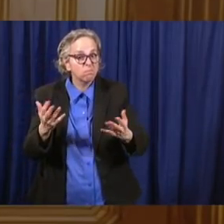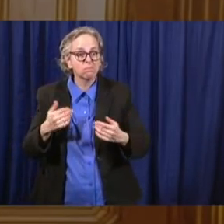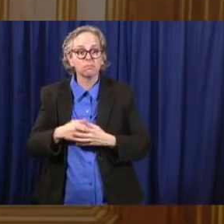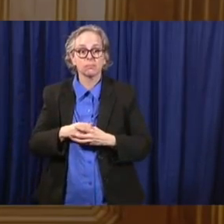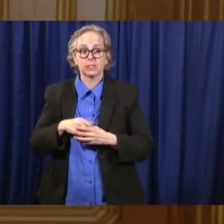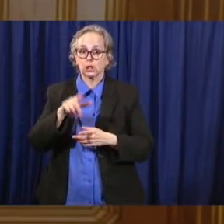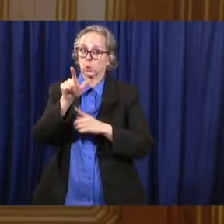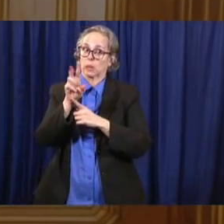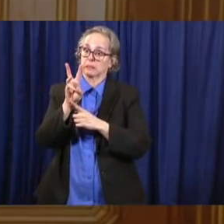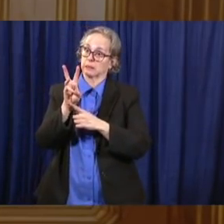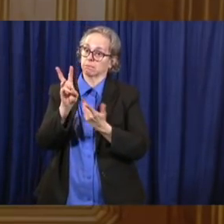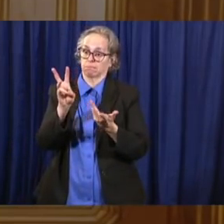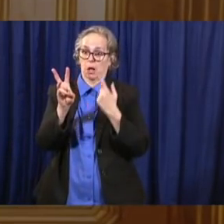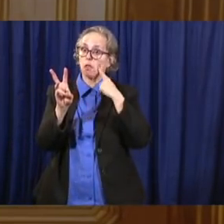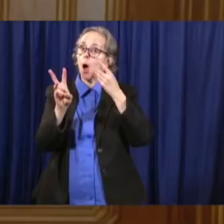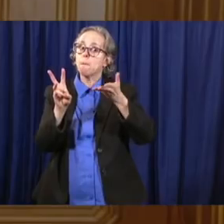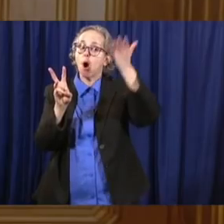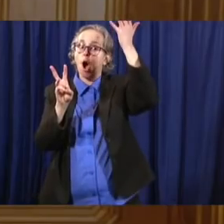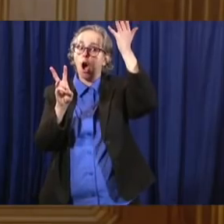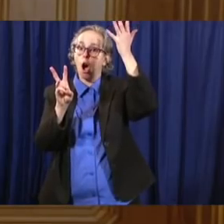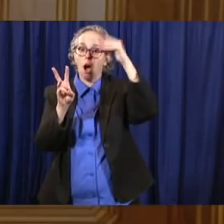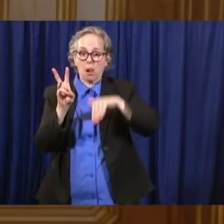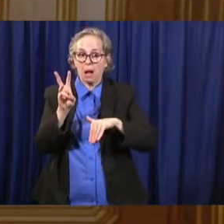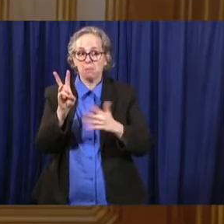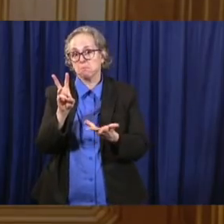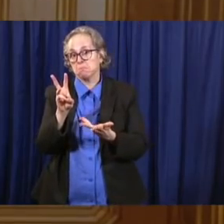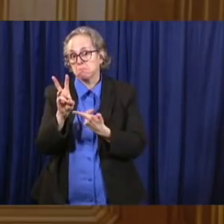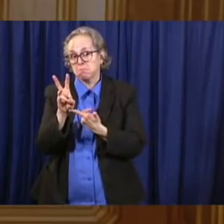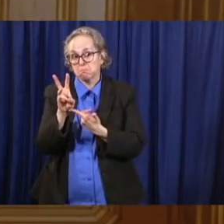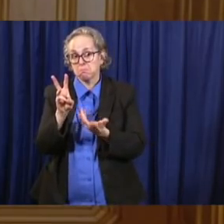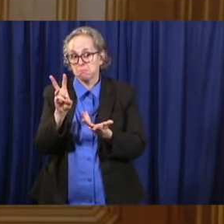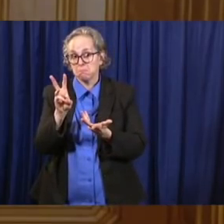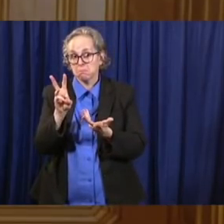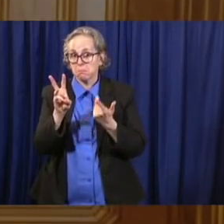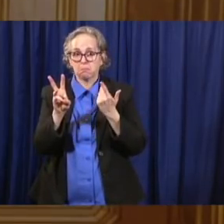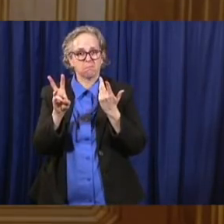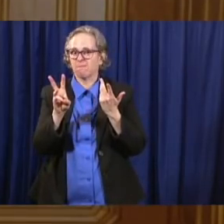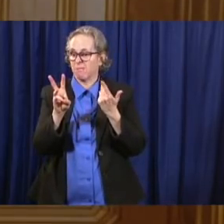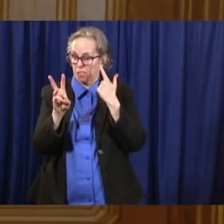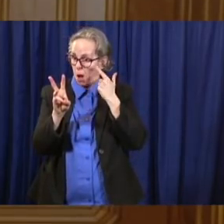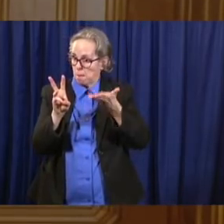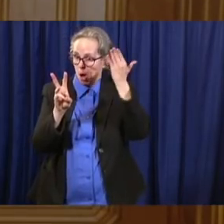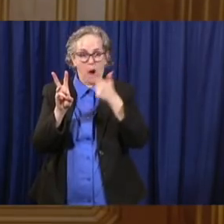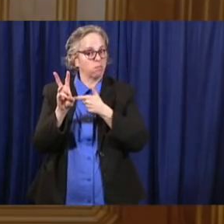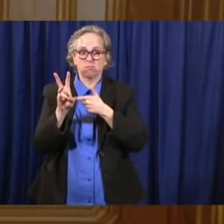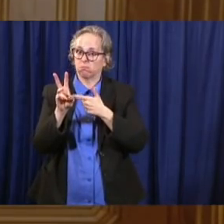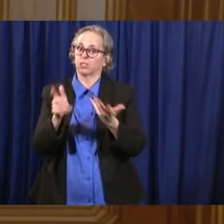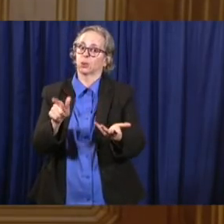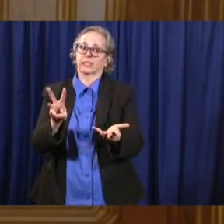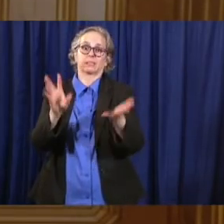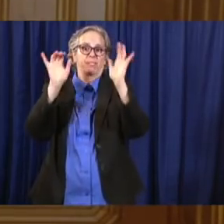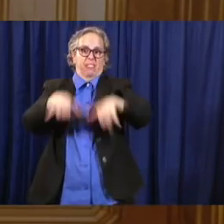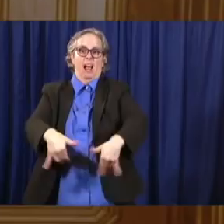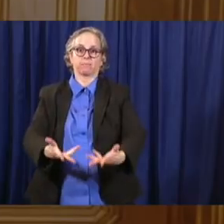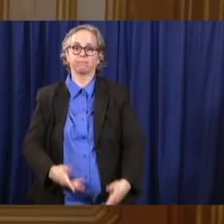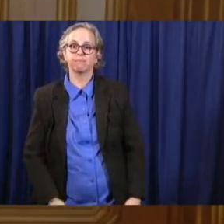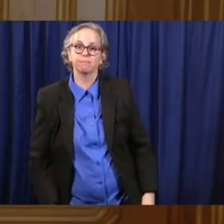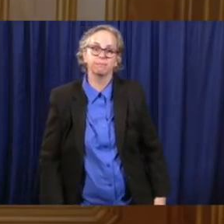on the screens that we put on and the screening process that we went through. Thank you.